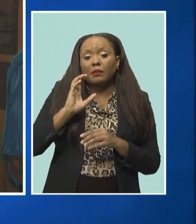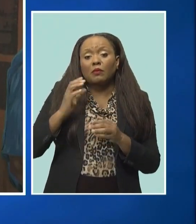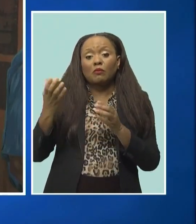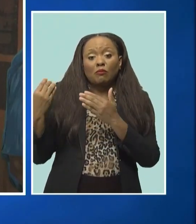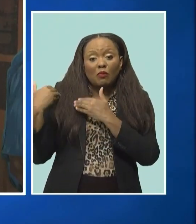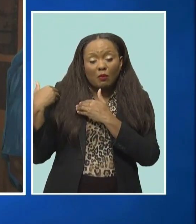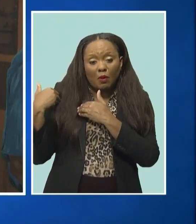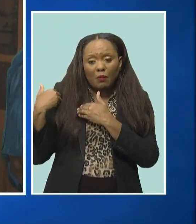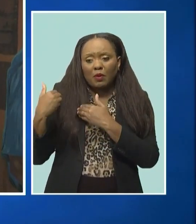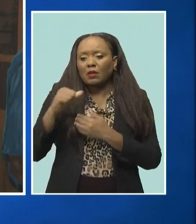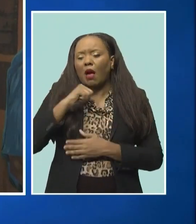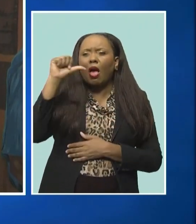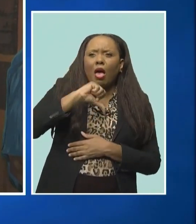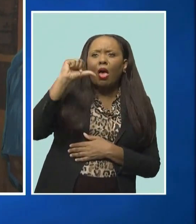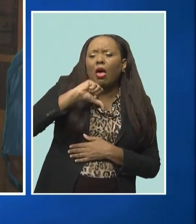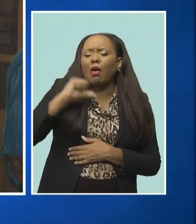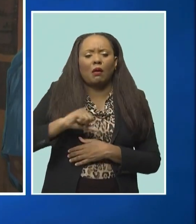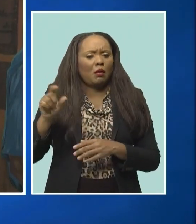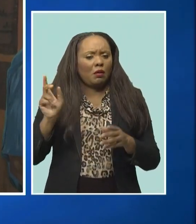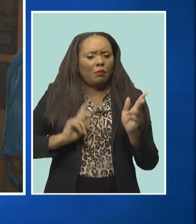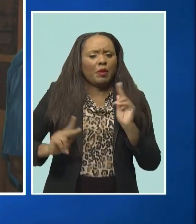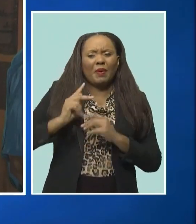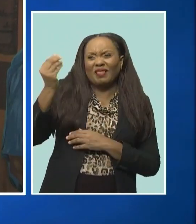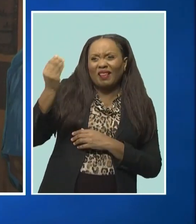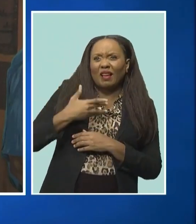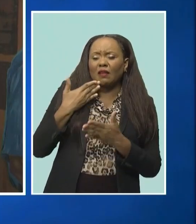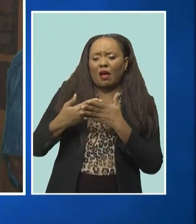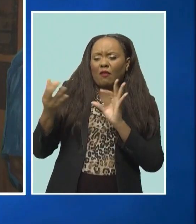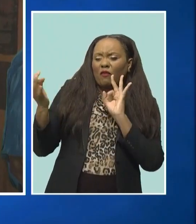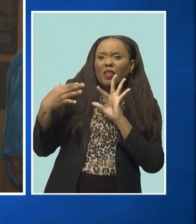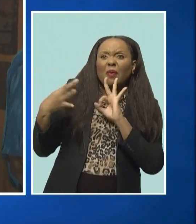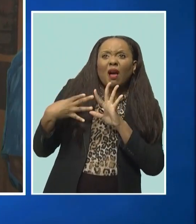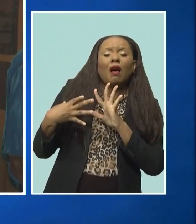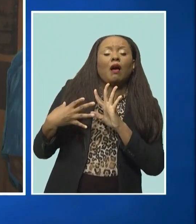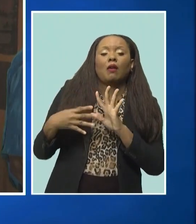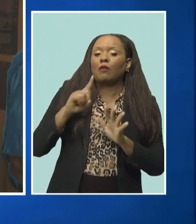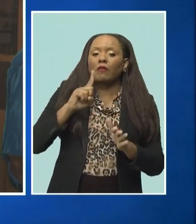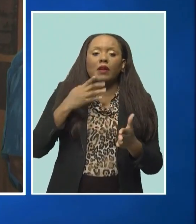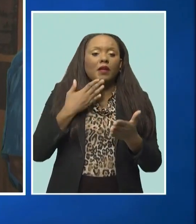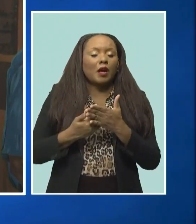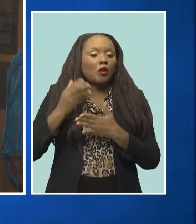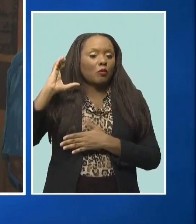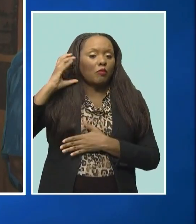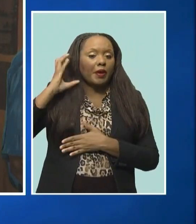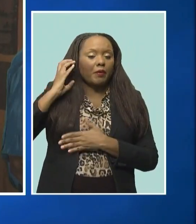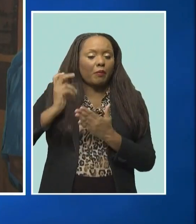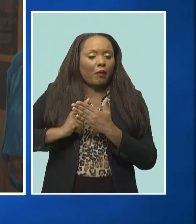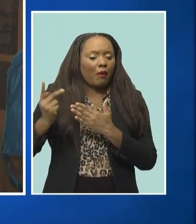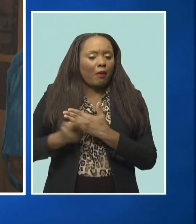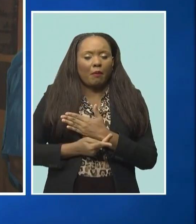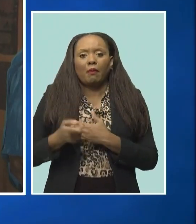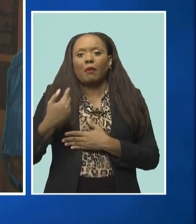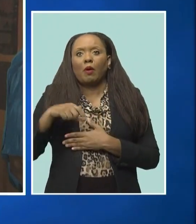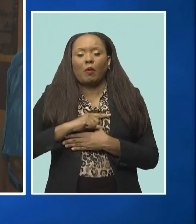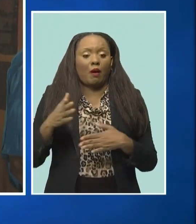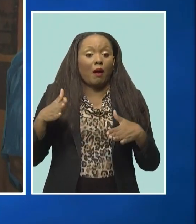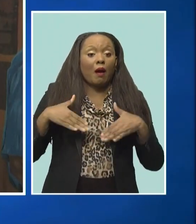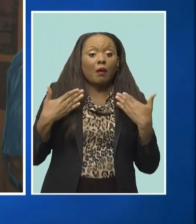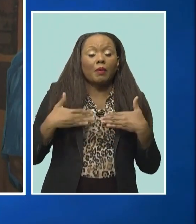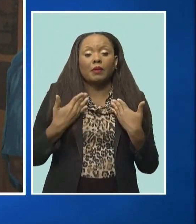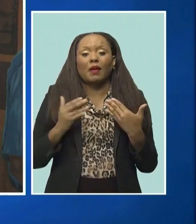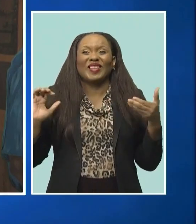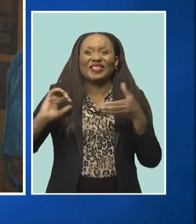Troy Wickham, explained why it was important for the NCSA to partner with one of the island's largest rum producers.